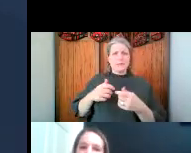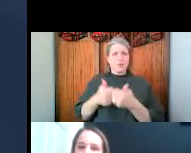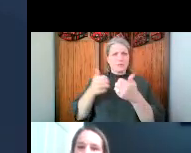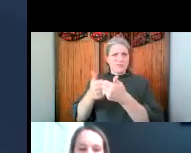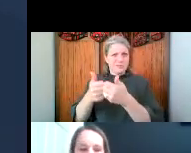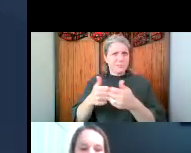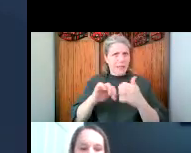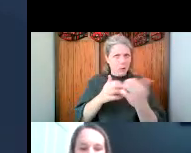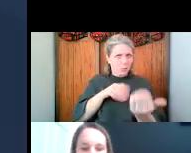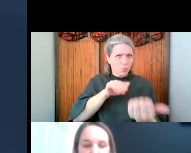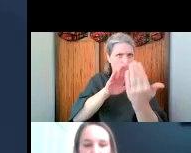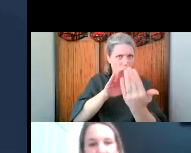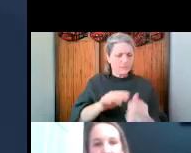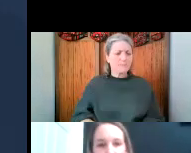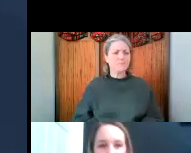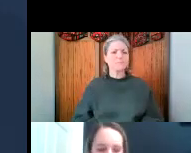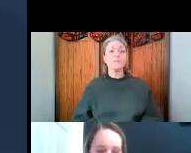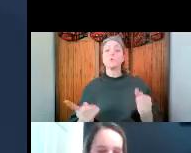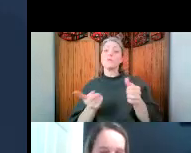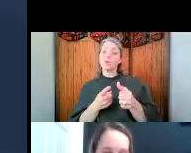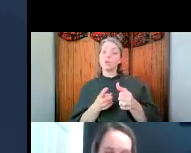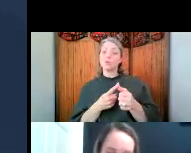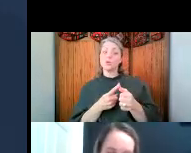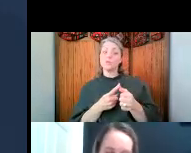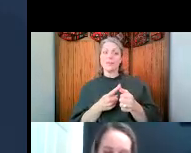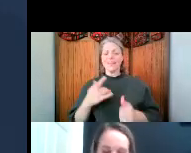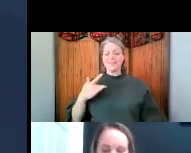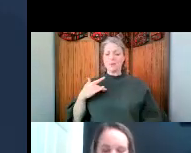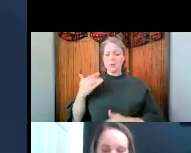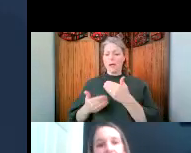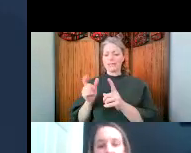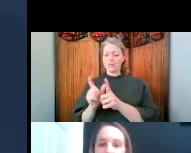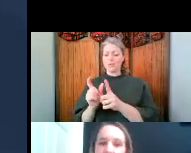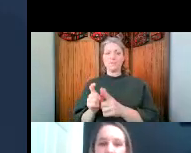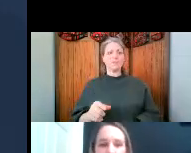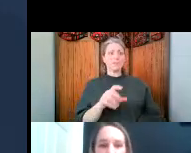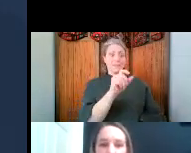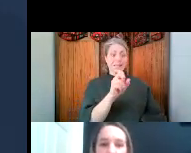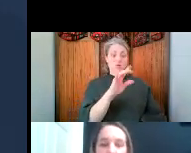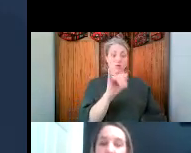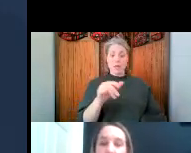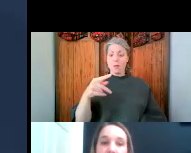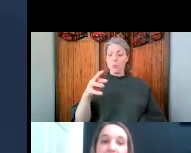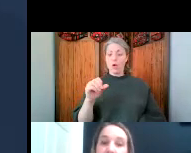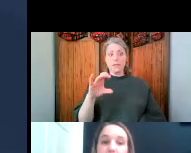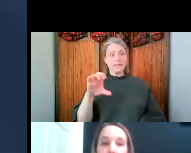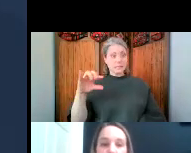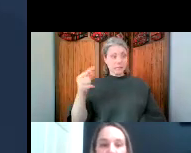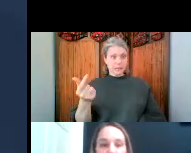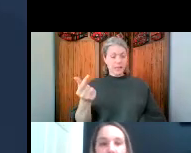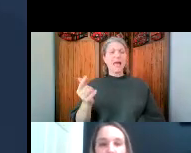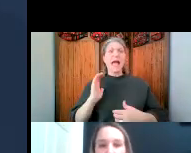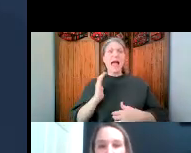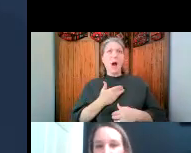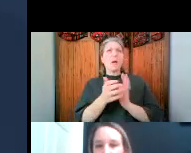first term that we'll talk about is sensory processing. So this is our ability to take in information from our environment and our own